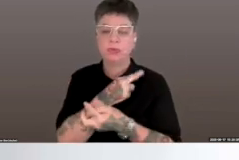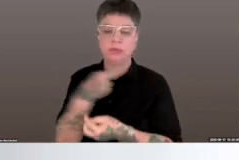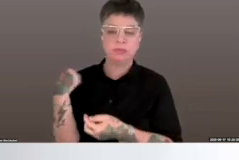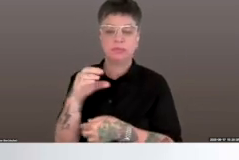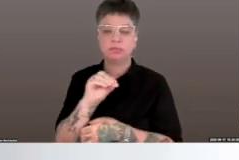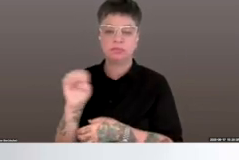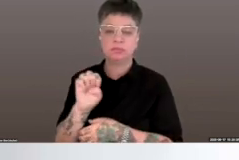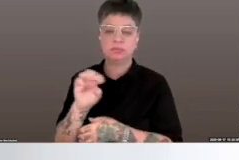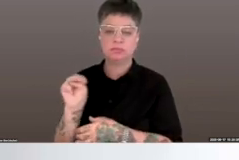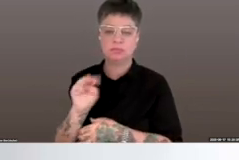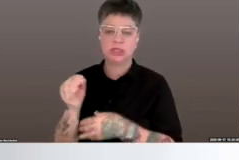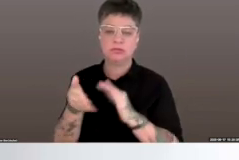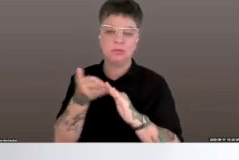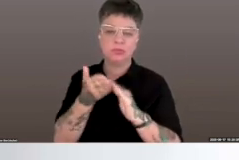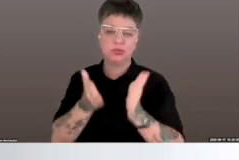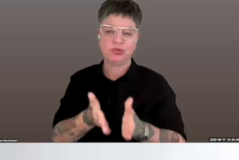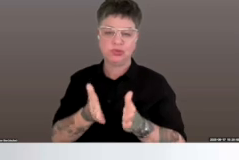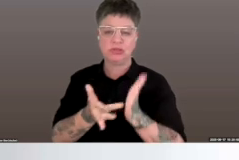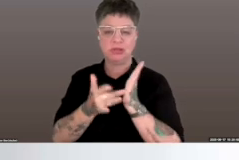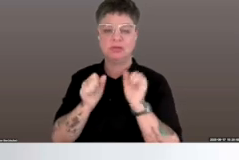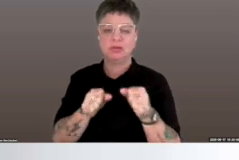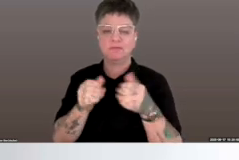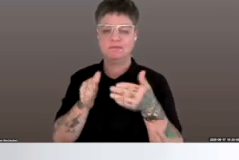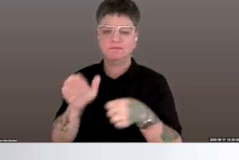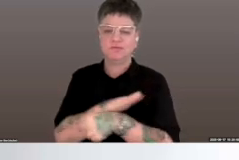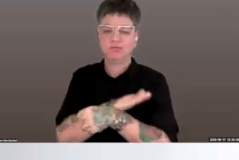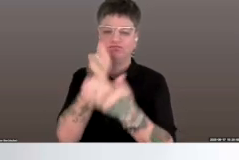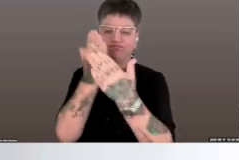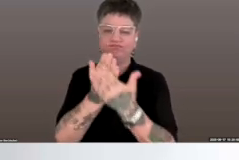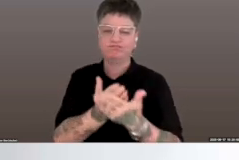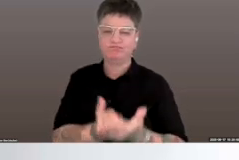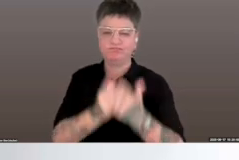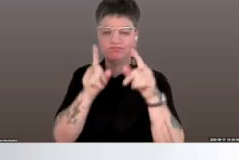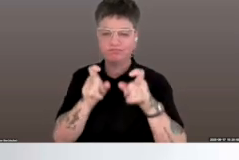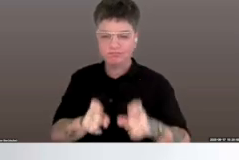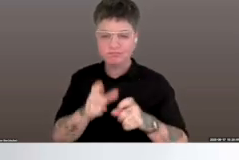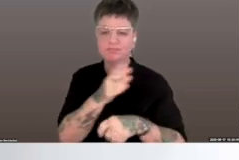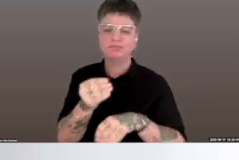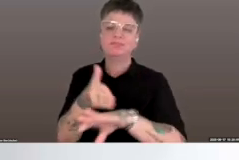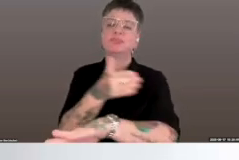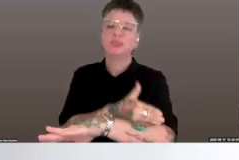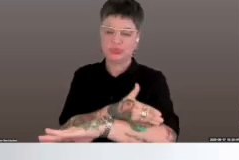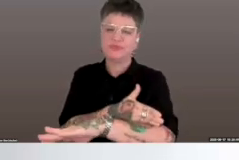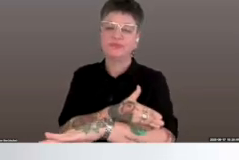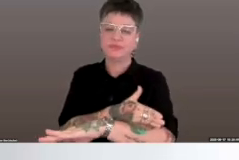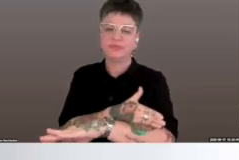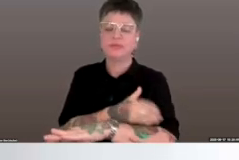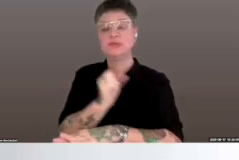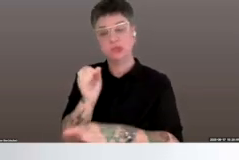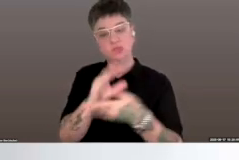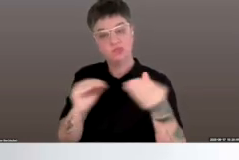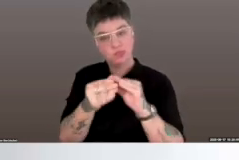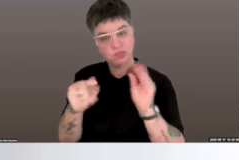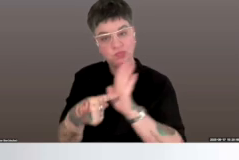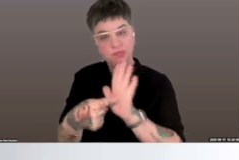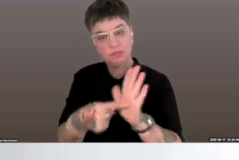and operators so that technology can be fully proven out, tested, and improved. So, like, anecdotally, some examples, I